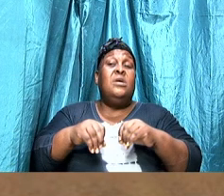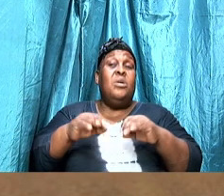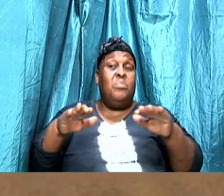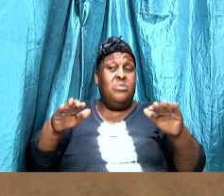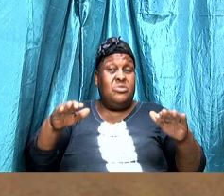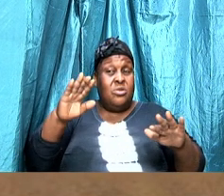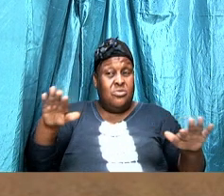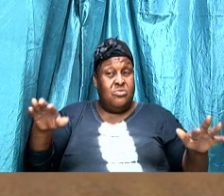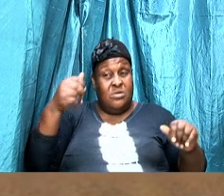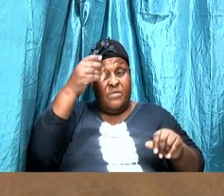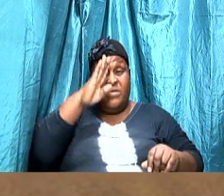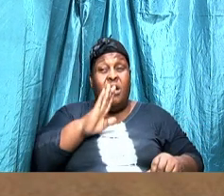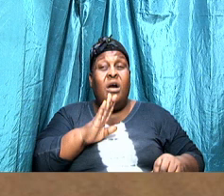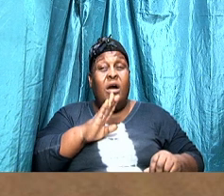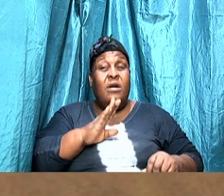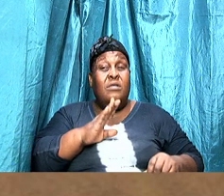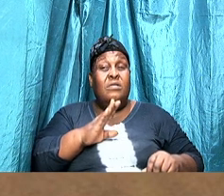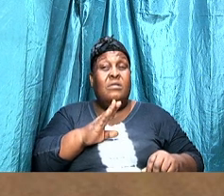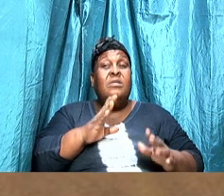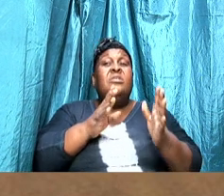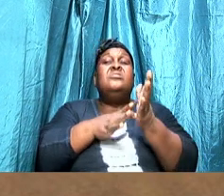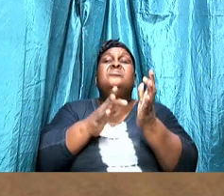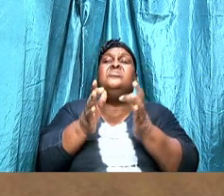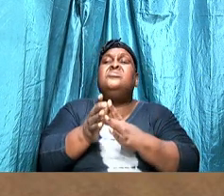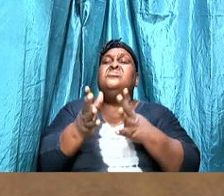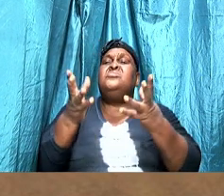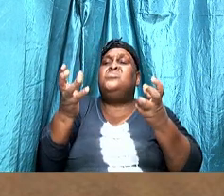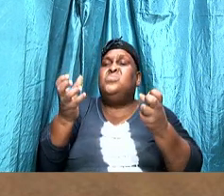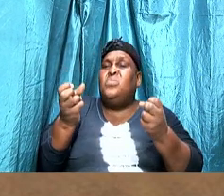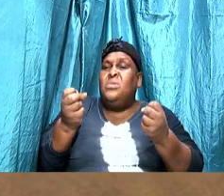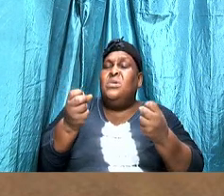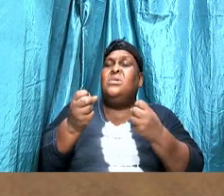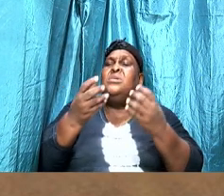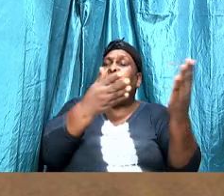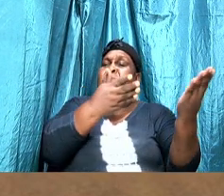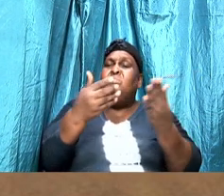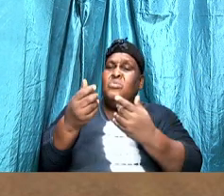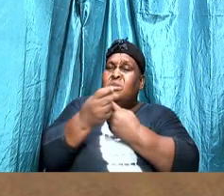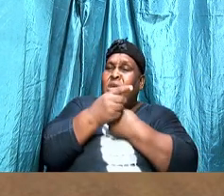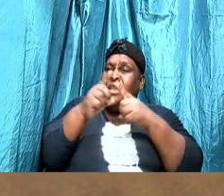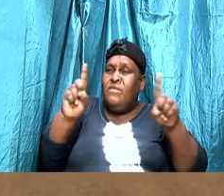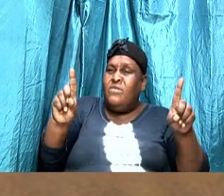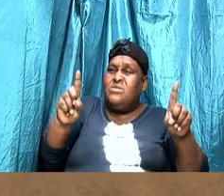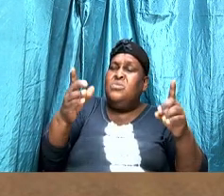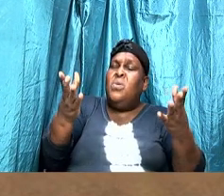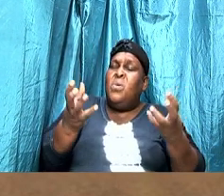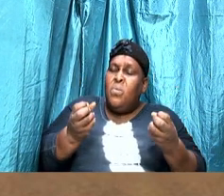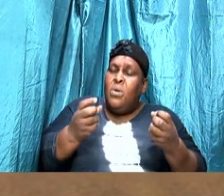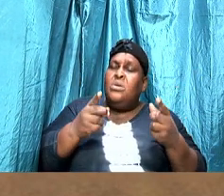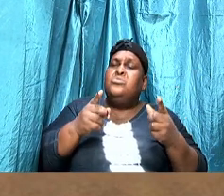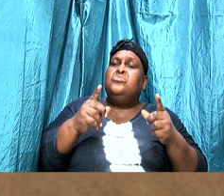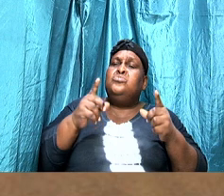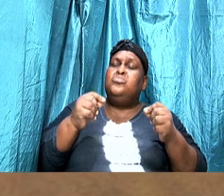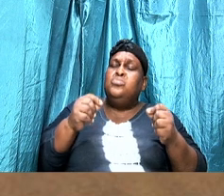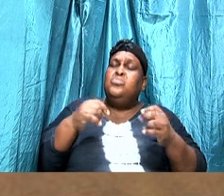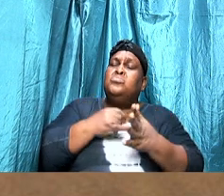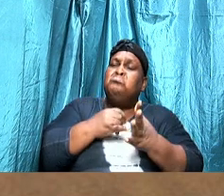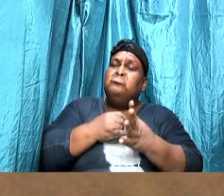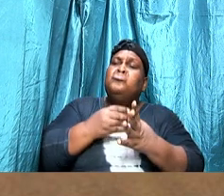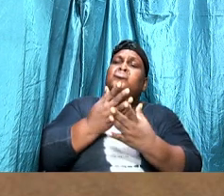the captives, but he wants to do it through the church,